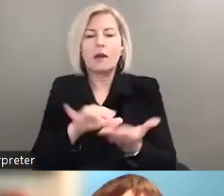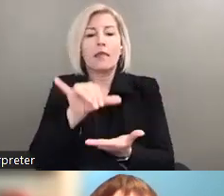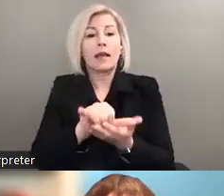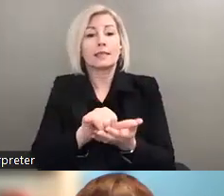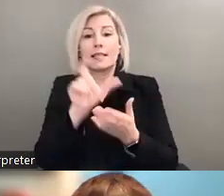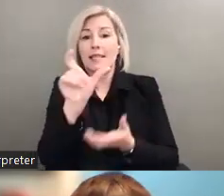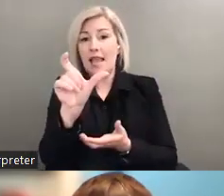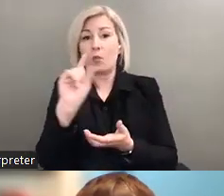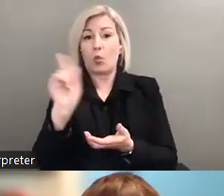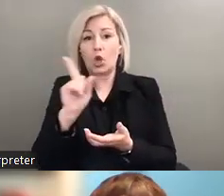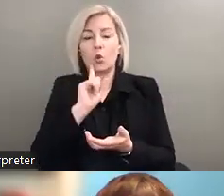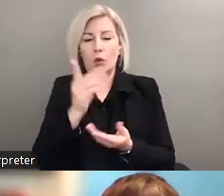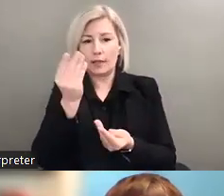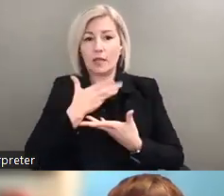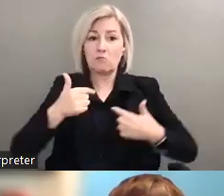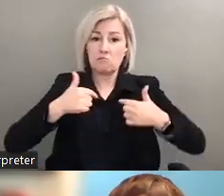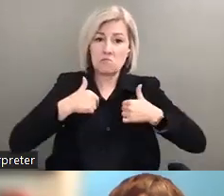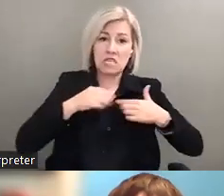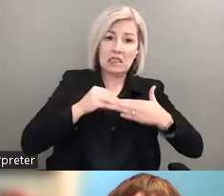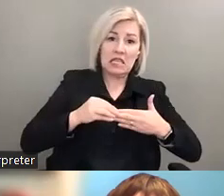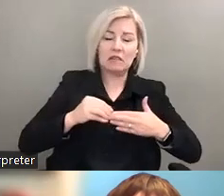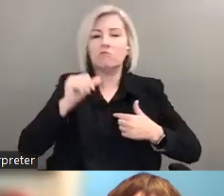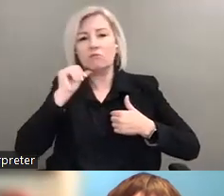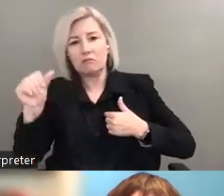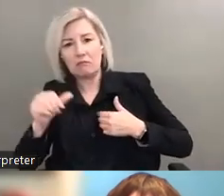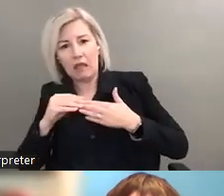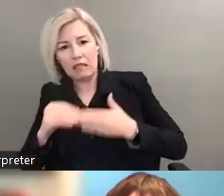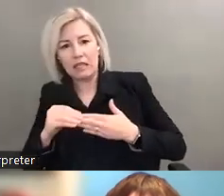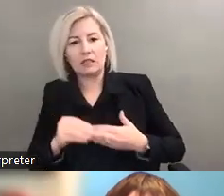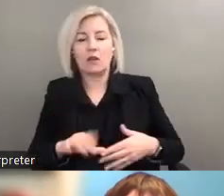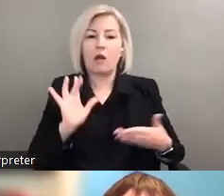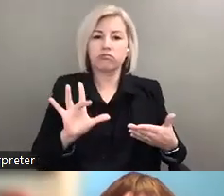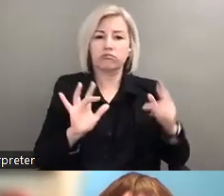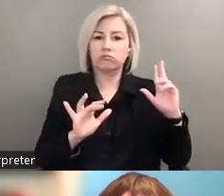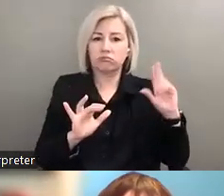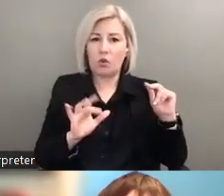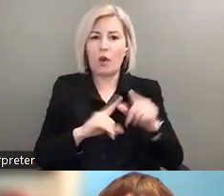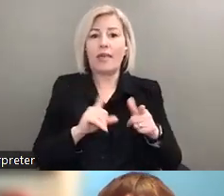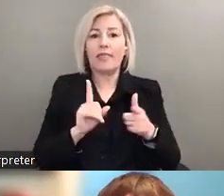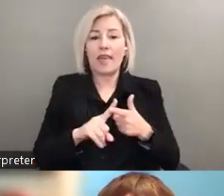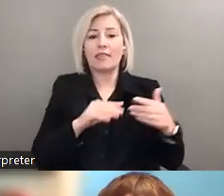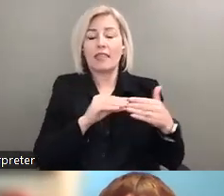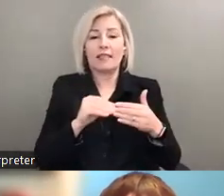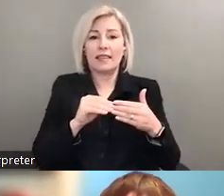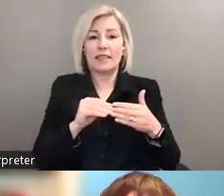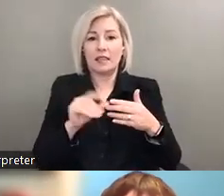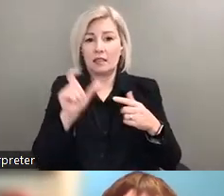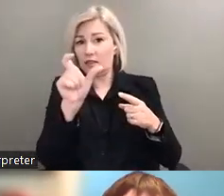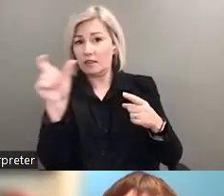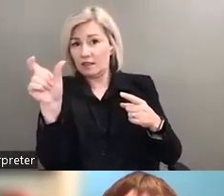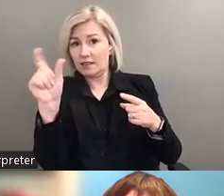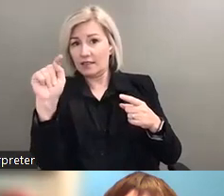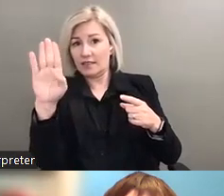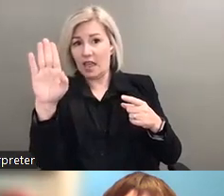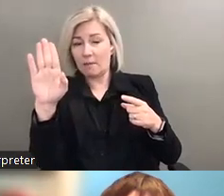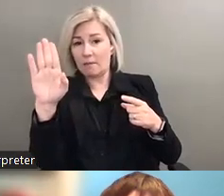us know whether you're the lead presenter or not. You'll see when I toggle No, the lead presenter tabs disappear. When I